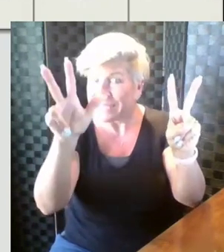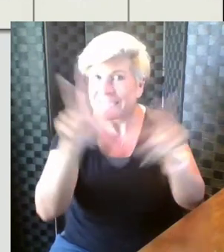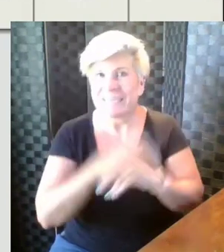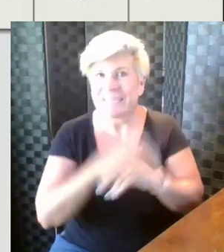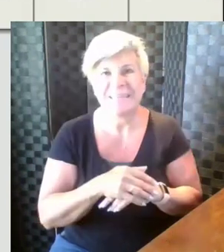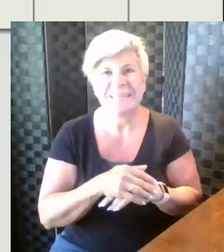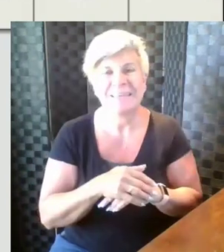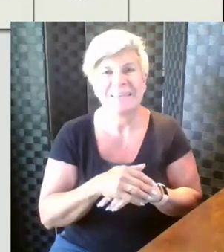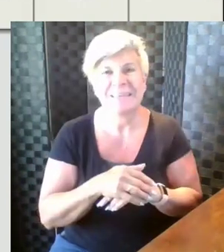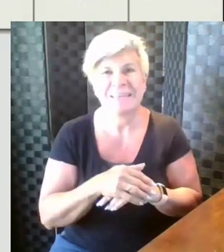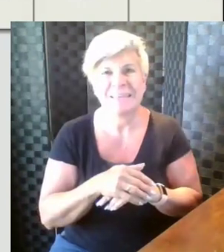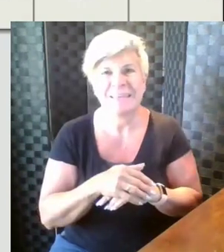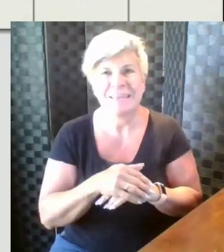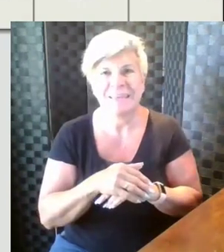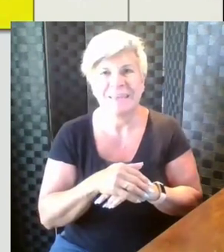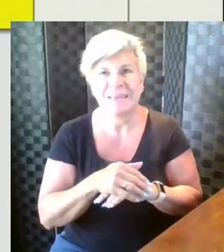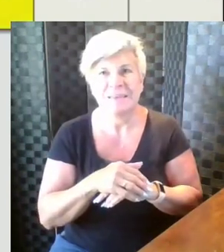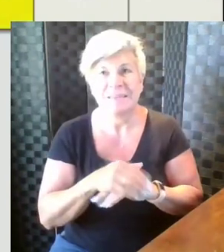3,